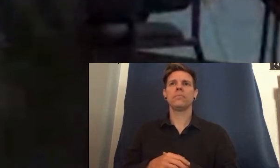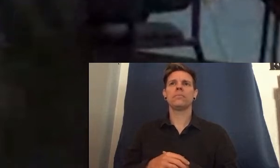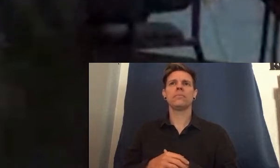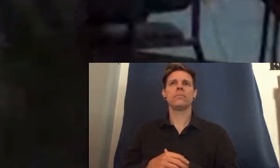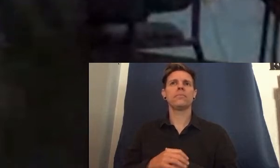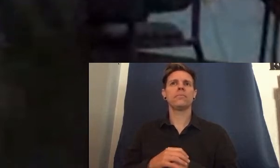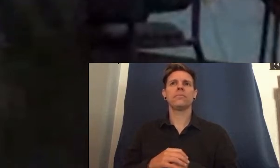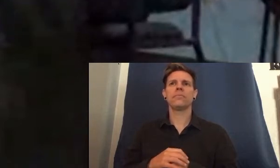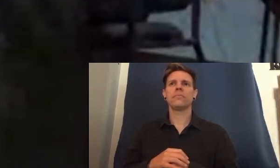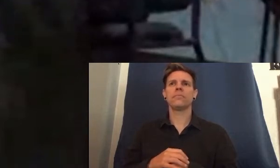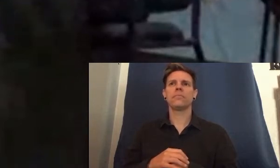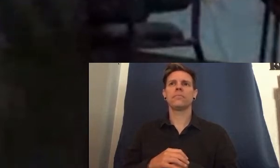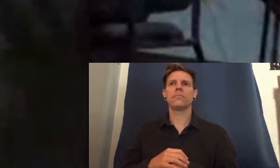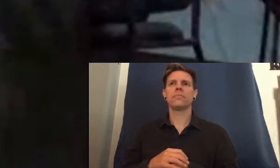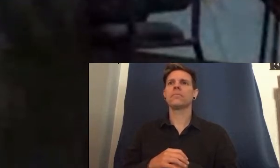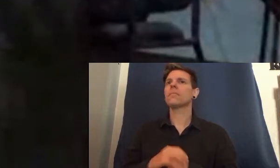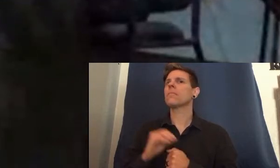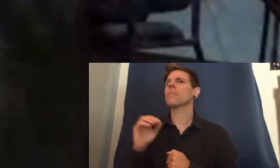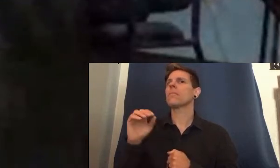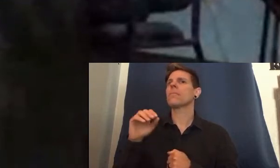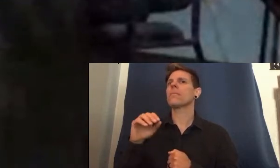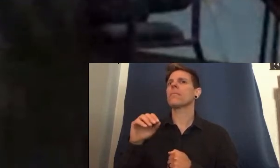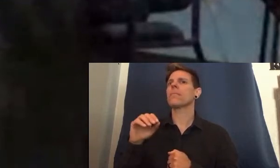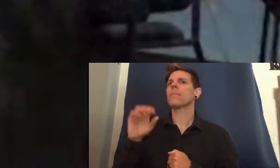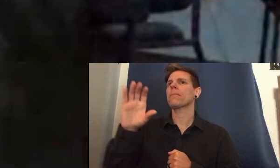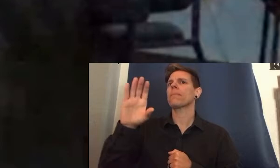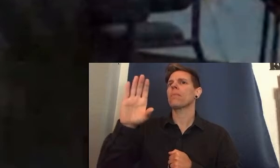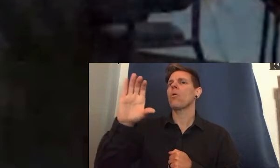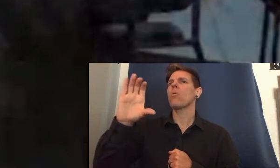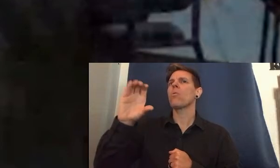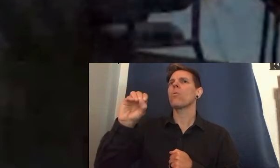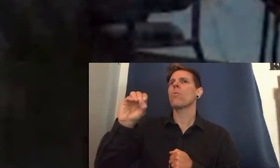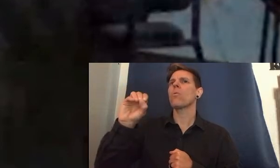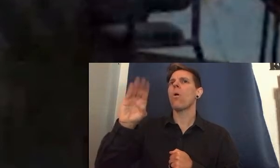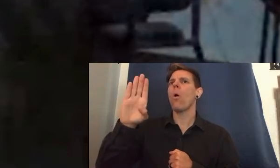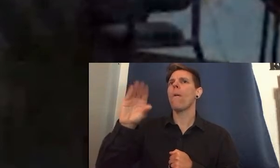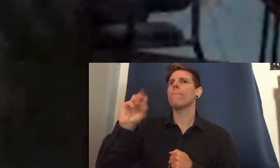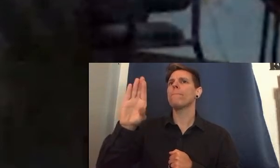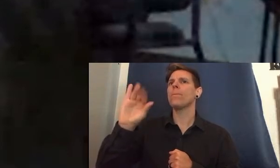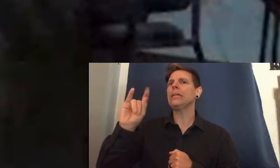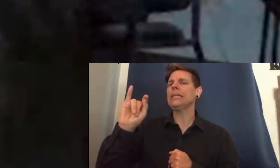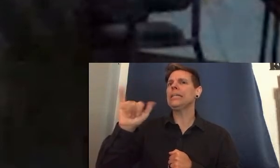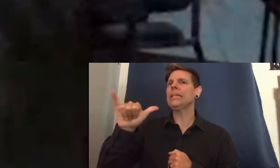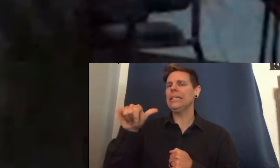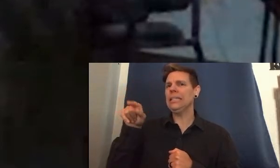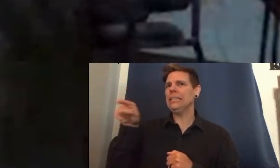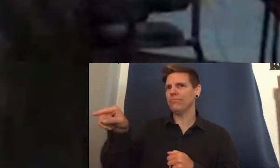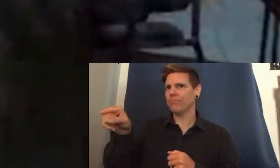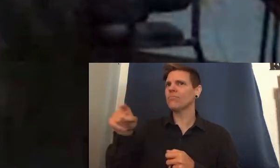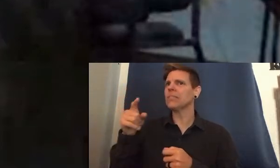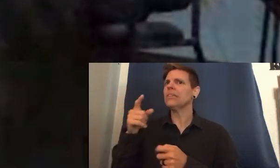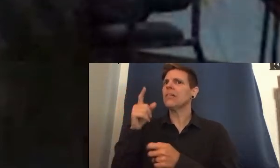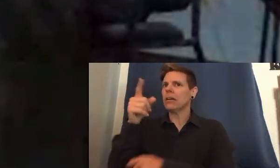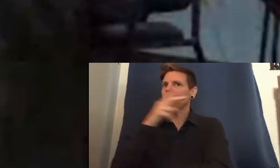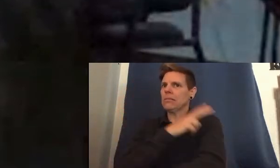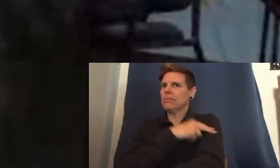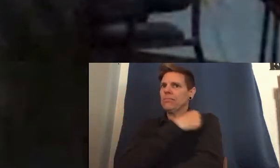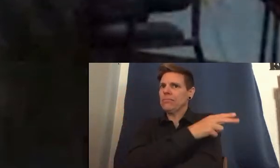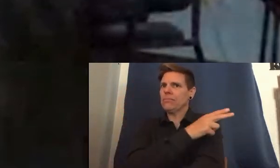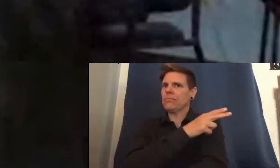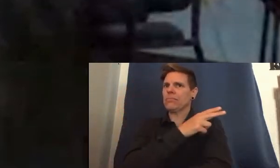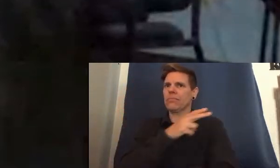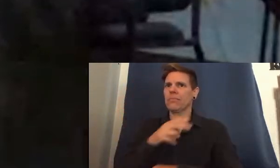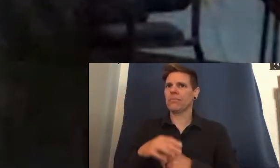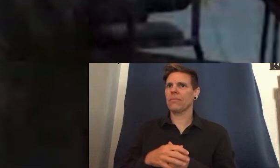Comorbidities of people being admitted to the hospital, is it virtually everyone has a comorbidity, or they're above